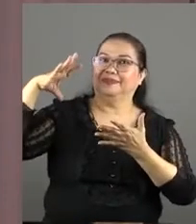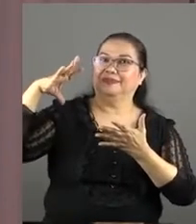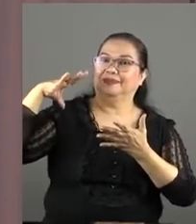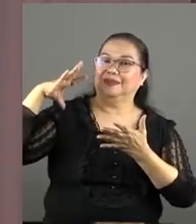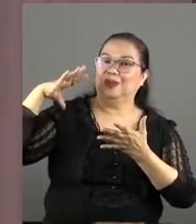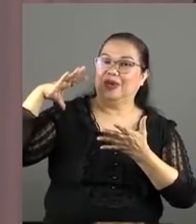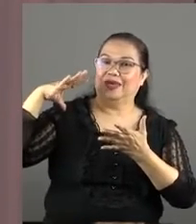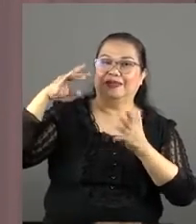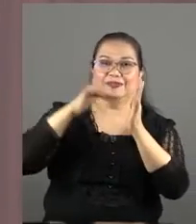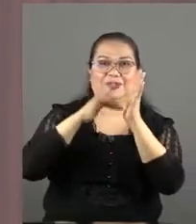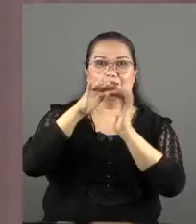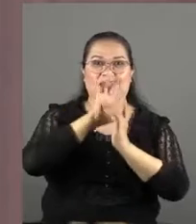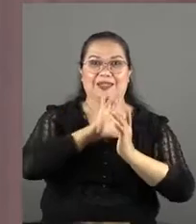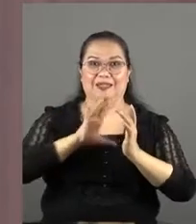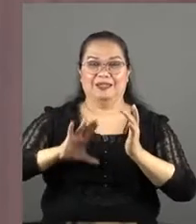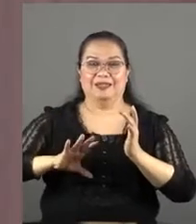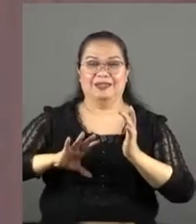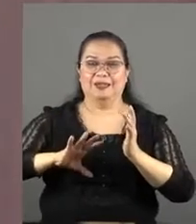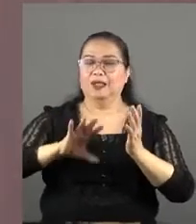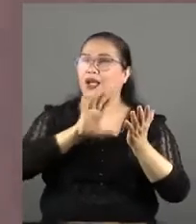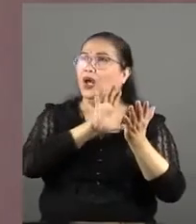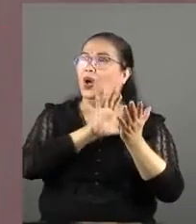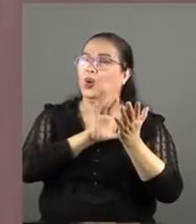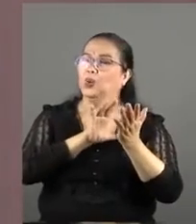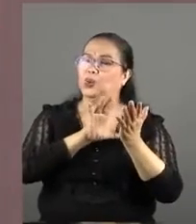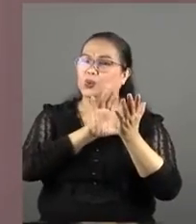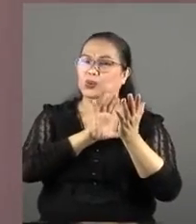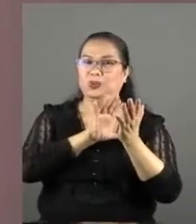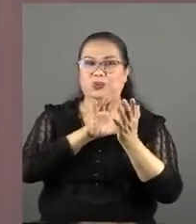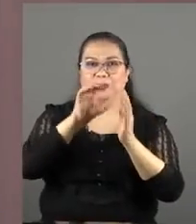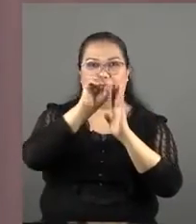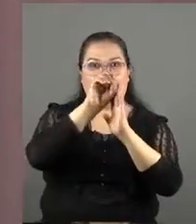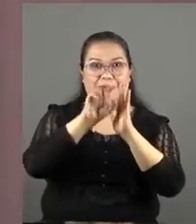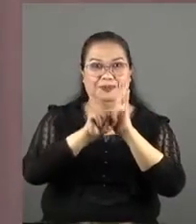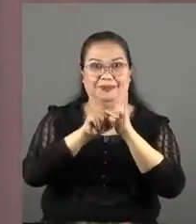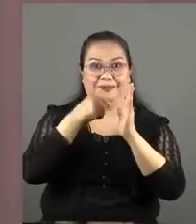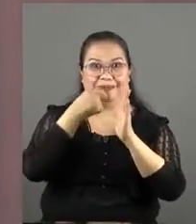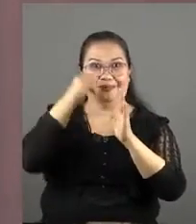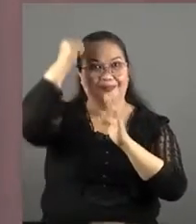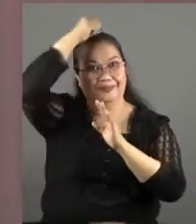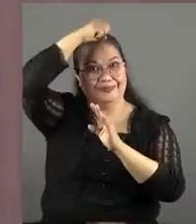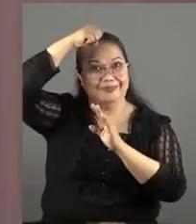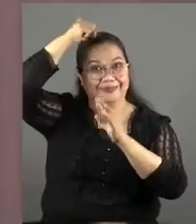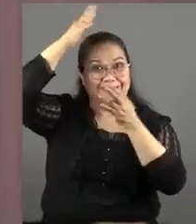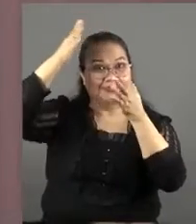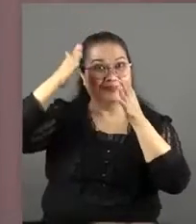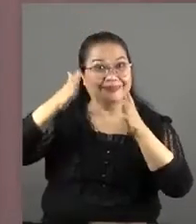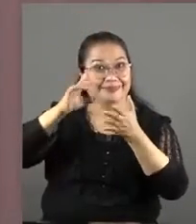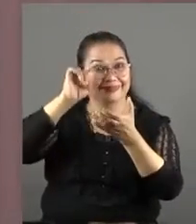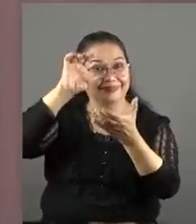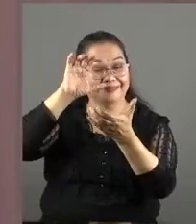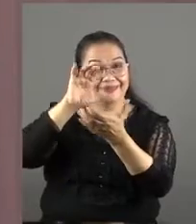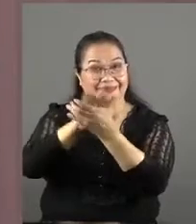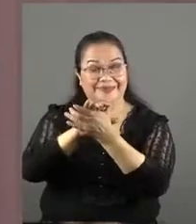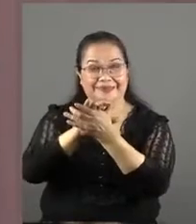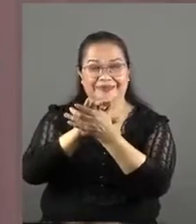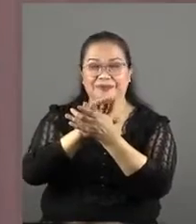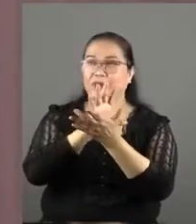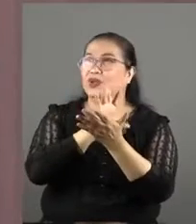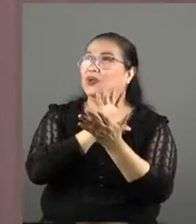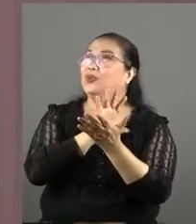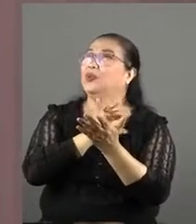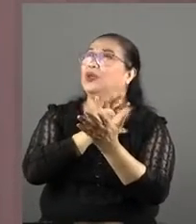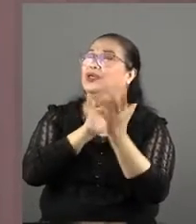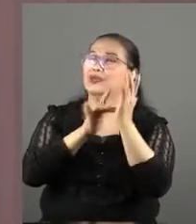Christ. They were looking forward. Remember, the Old Testament saints and Christian believers were looking forward to